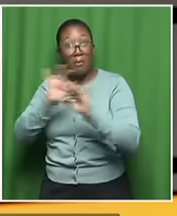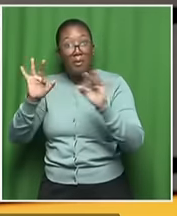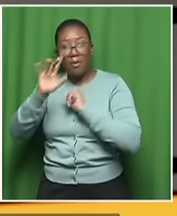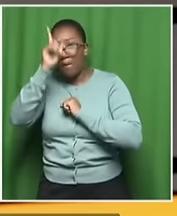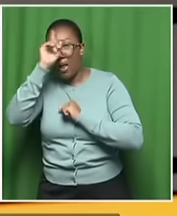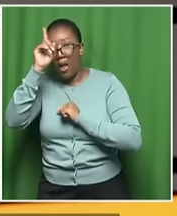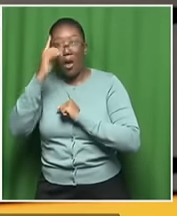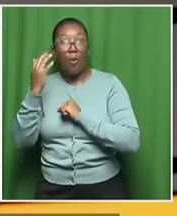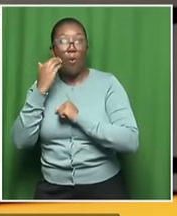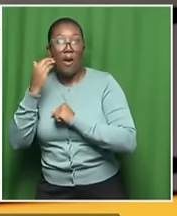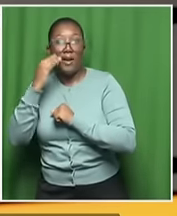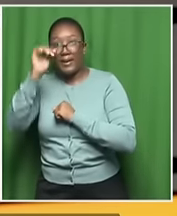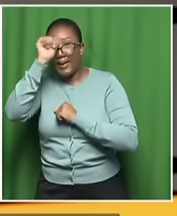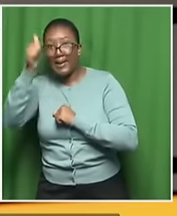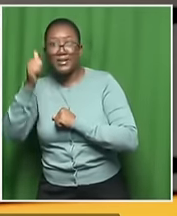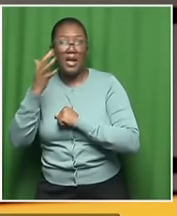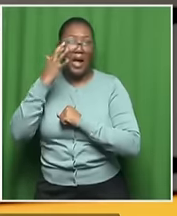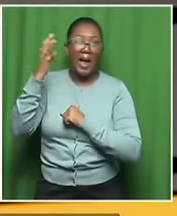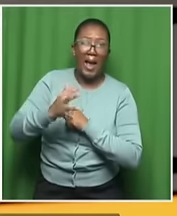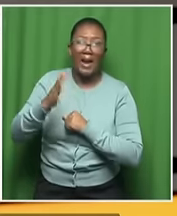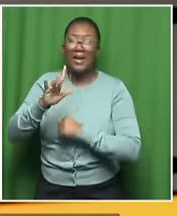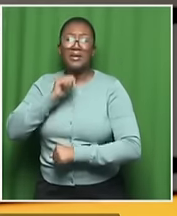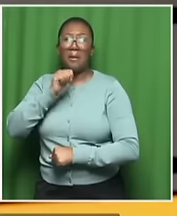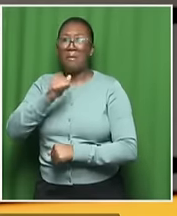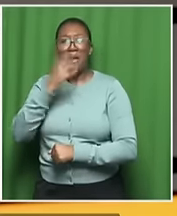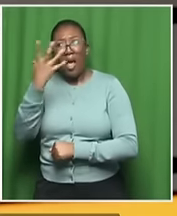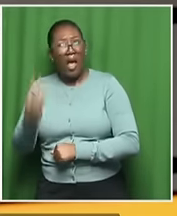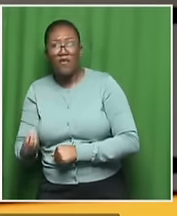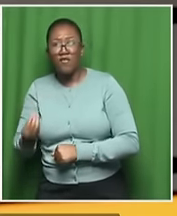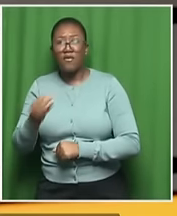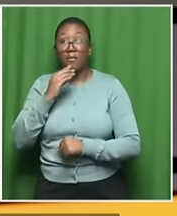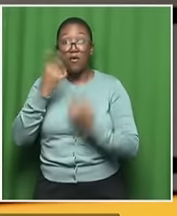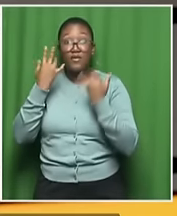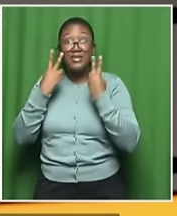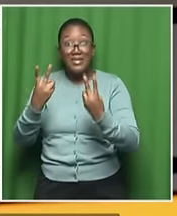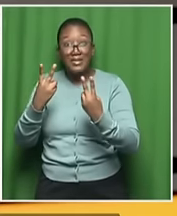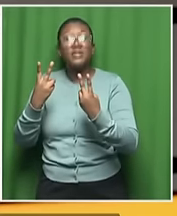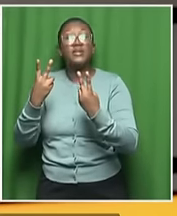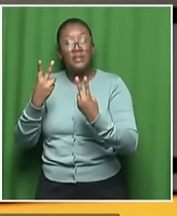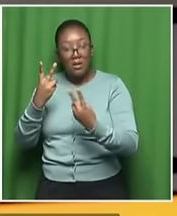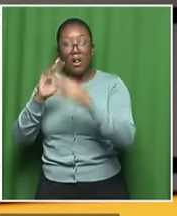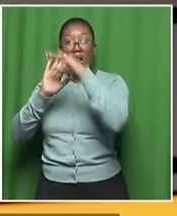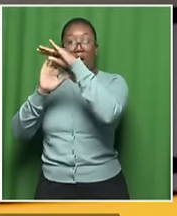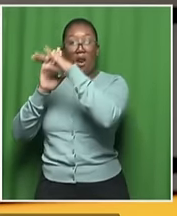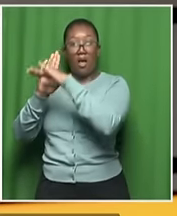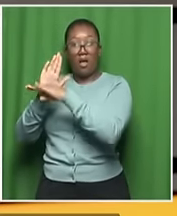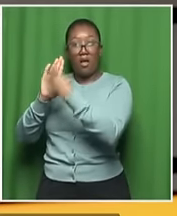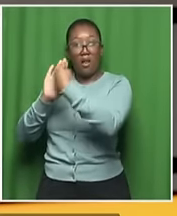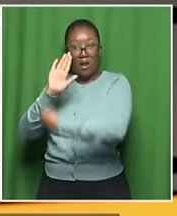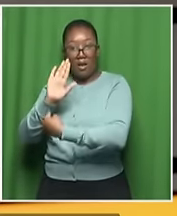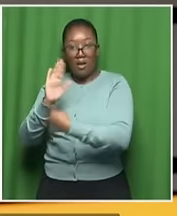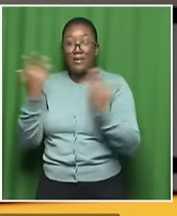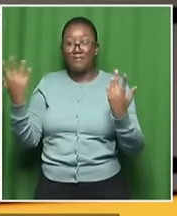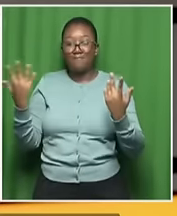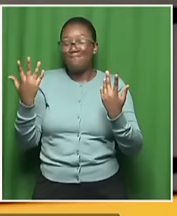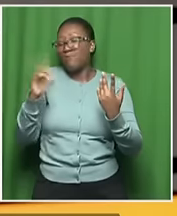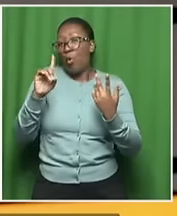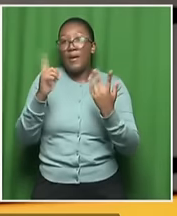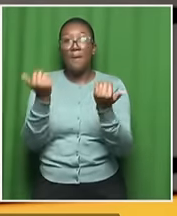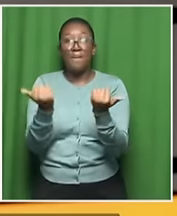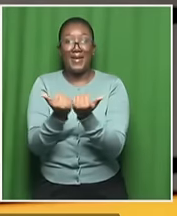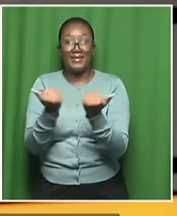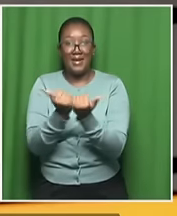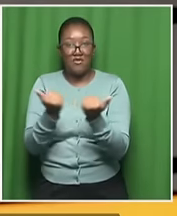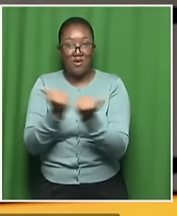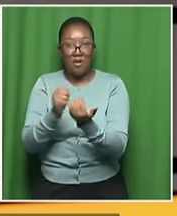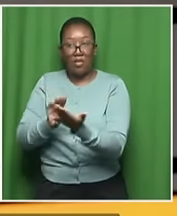Indian, colors, it doesn't matter. And that should be a criteria. For instance, if you want to give bursaries